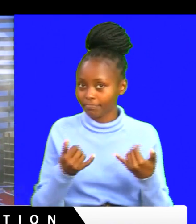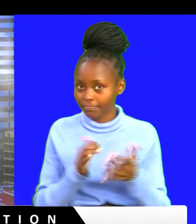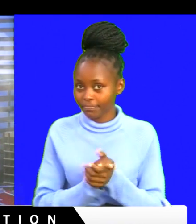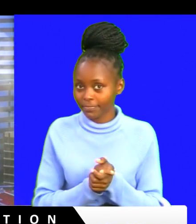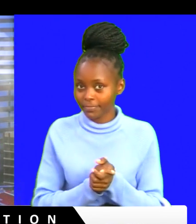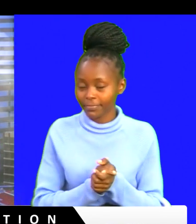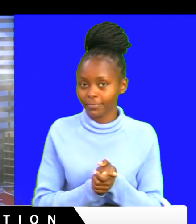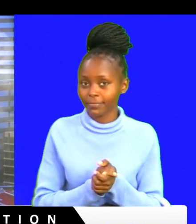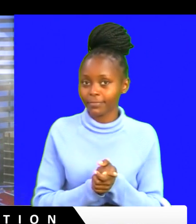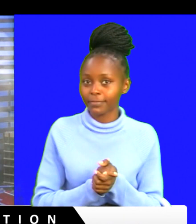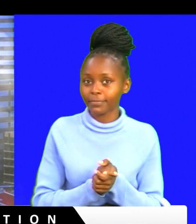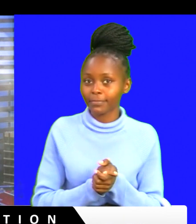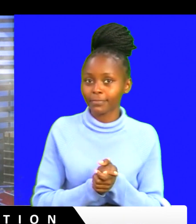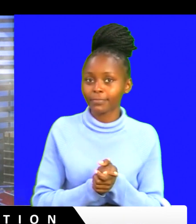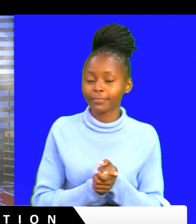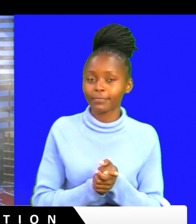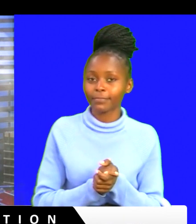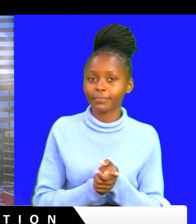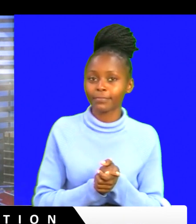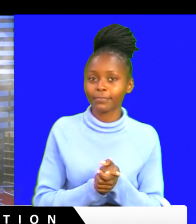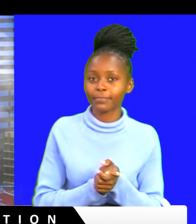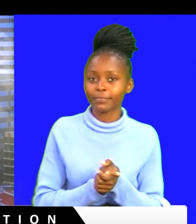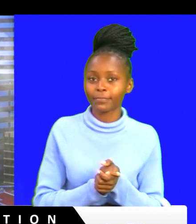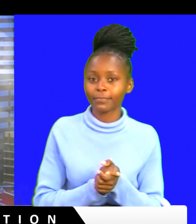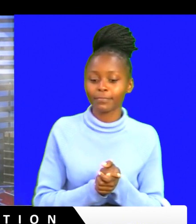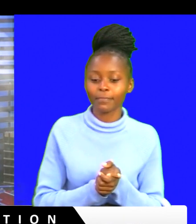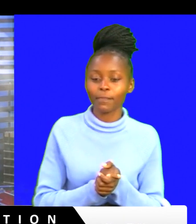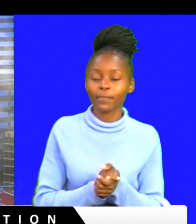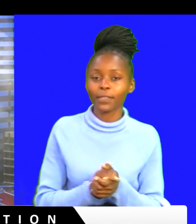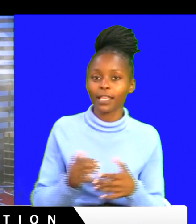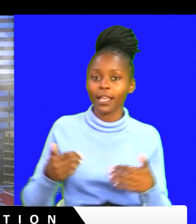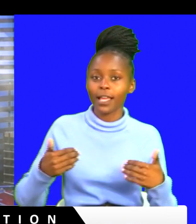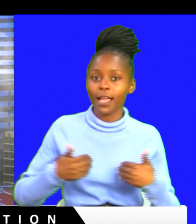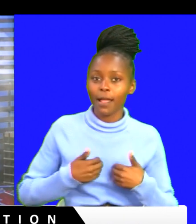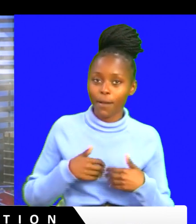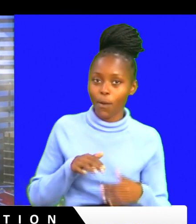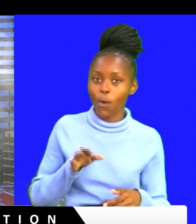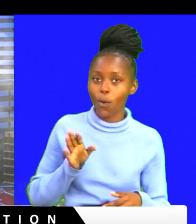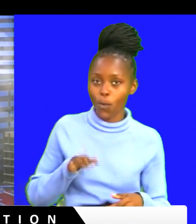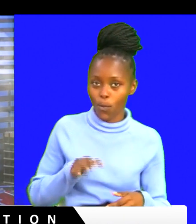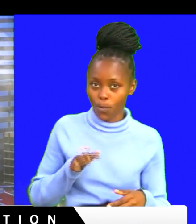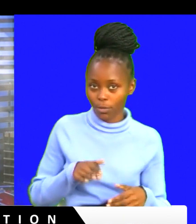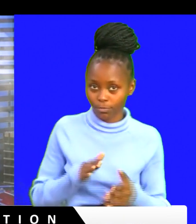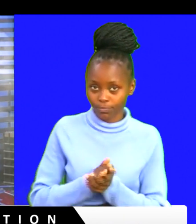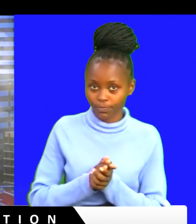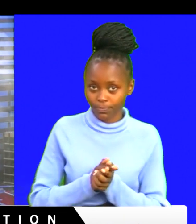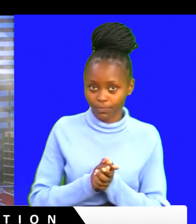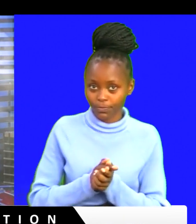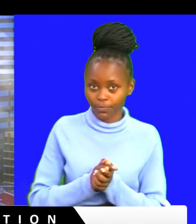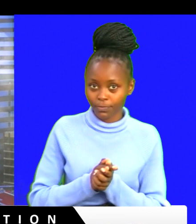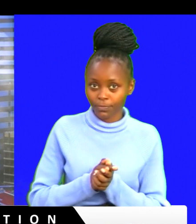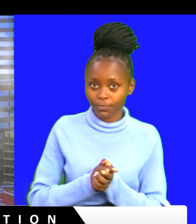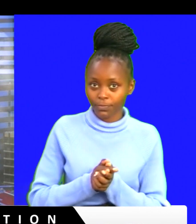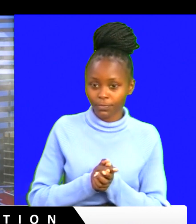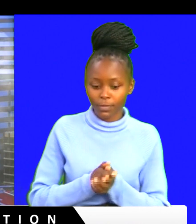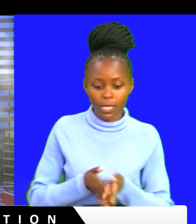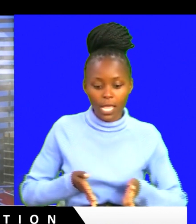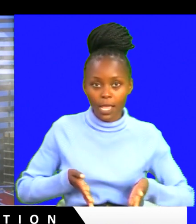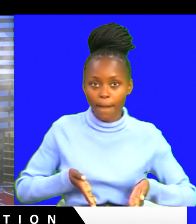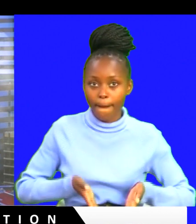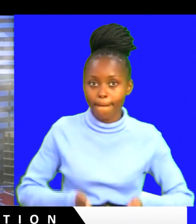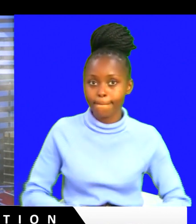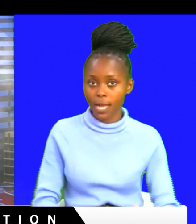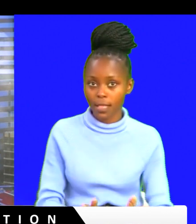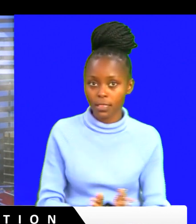rather very, very intriguing news, we had a woman who delivered in SGR.